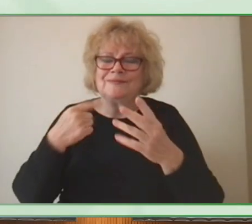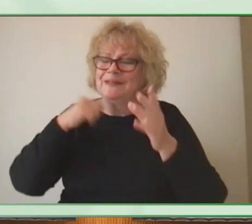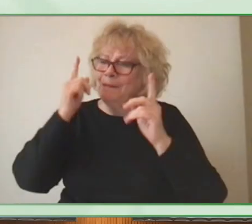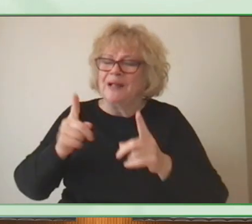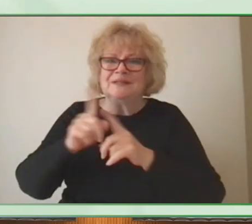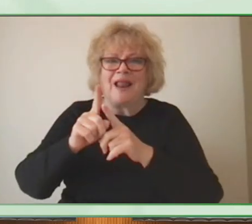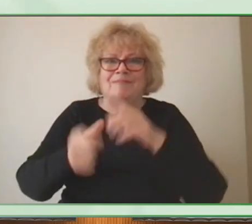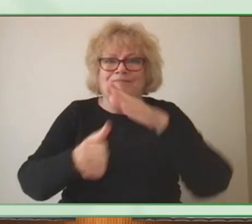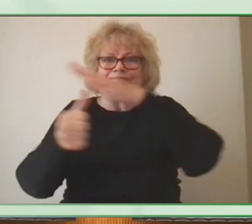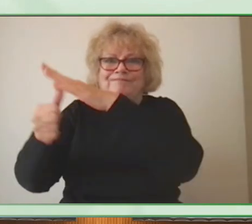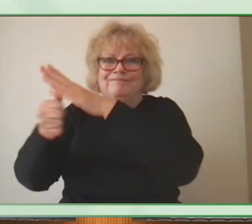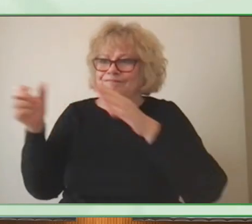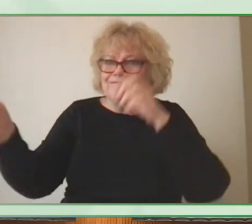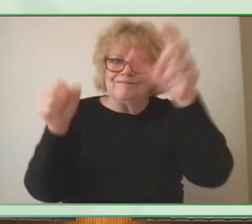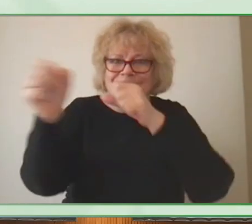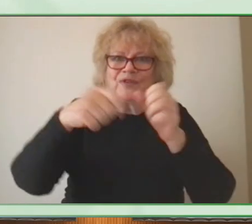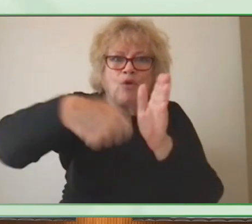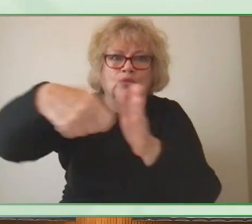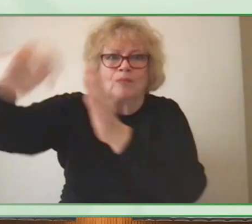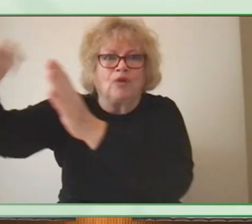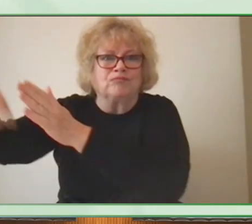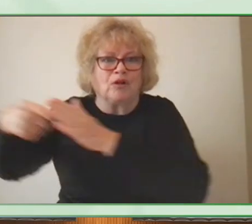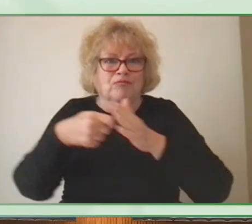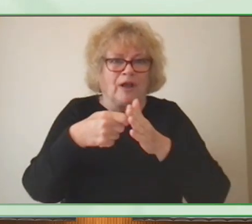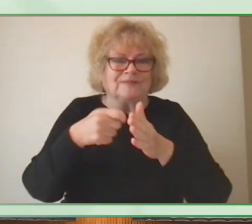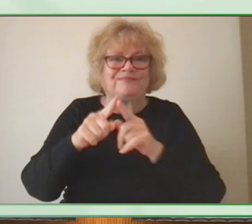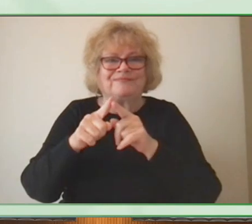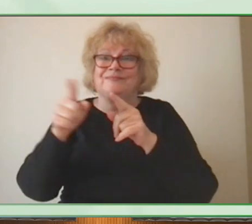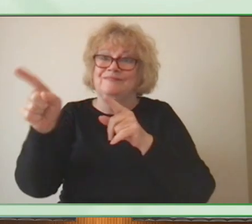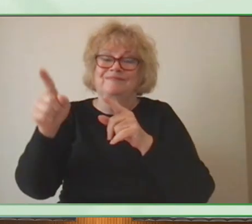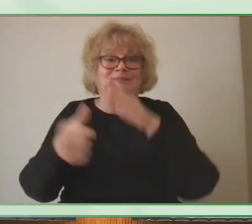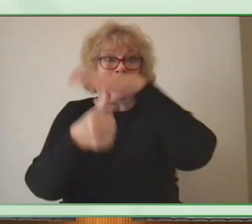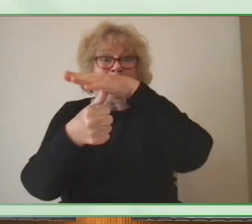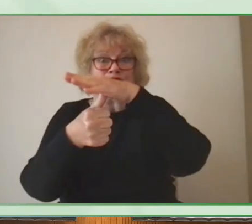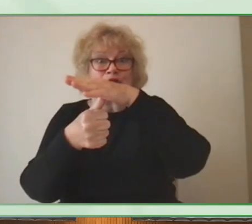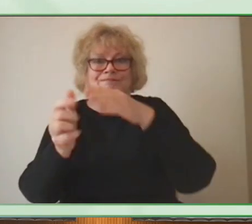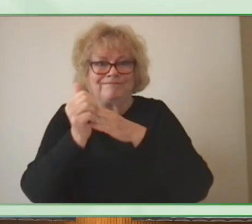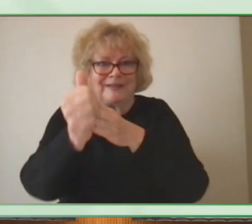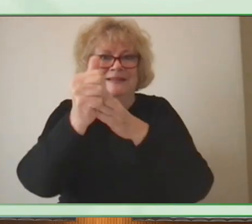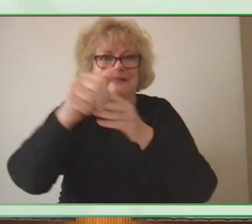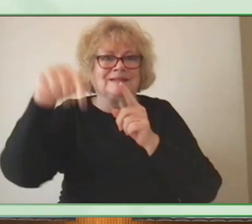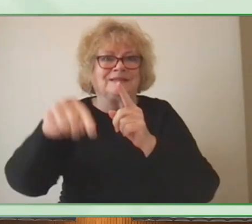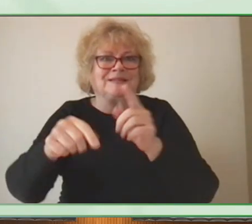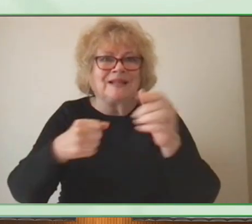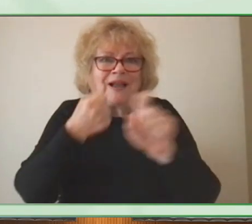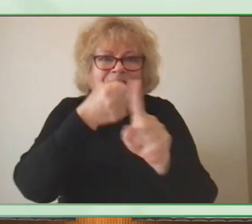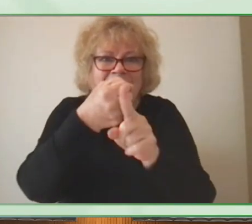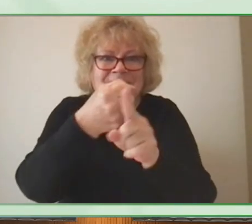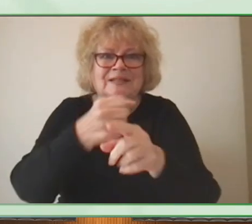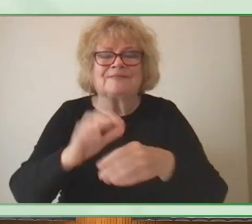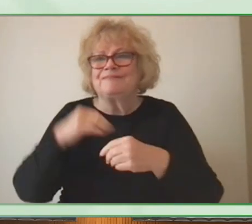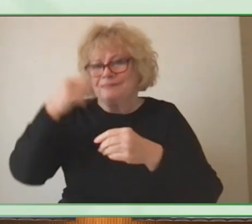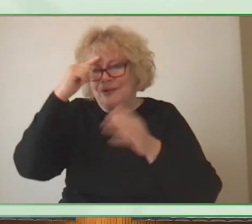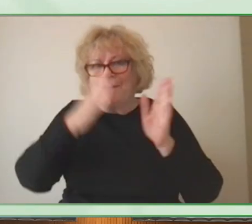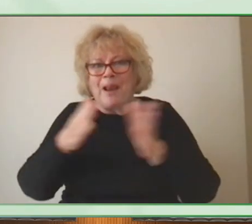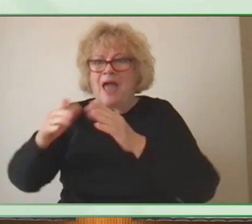Also, we mobilized international support for supporting Ukraine, and